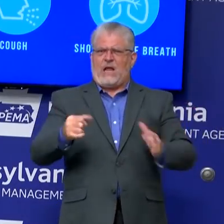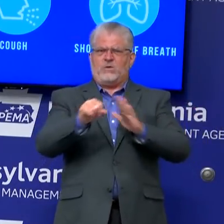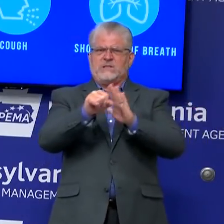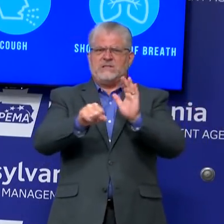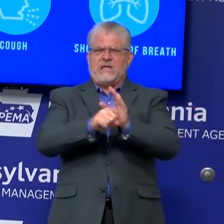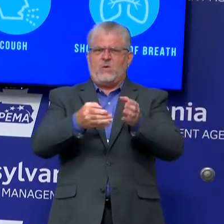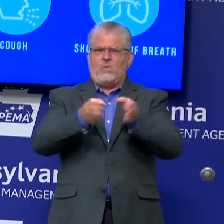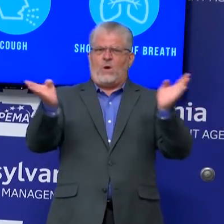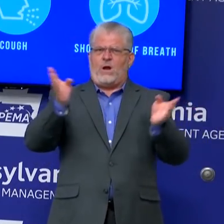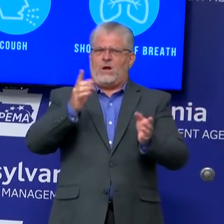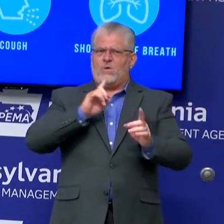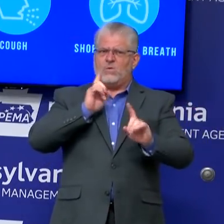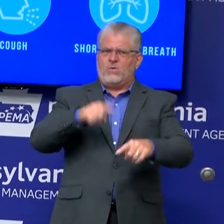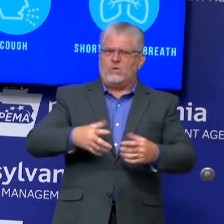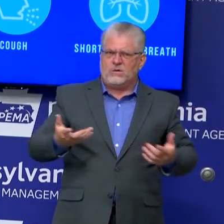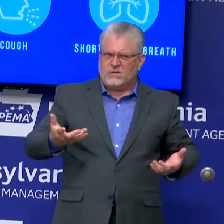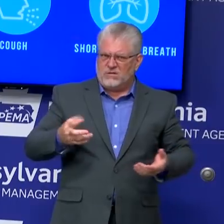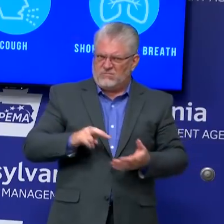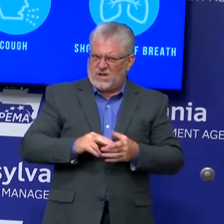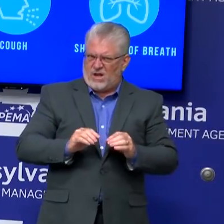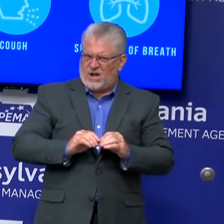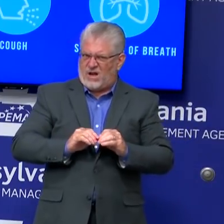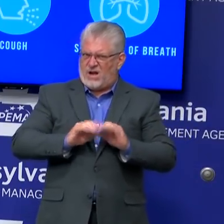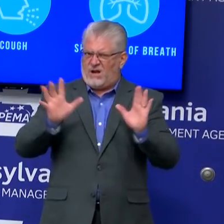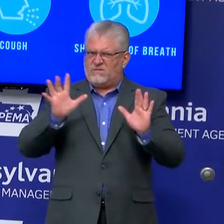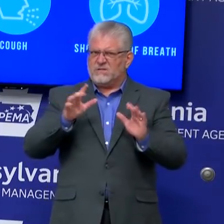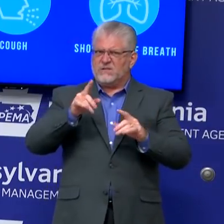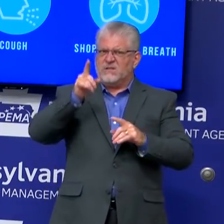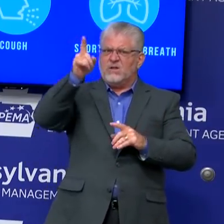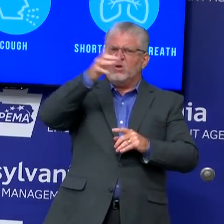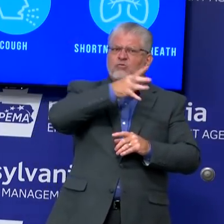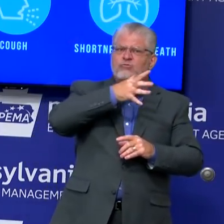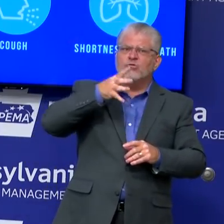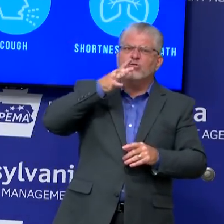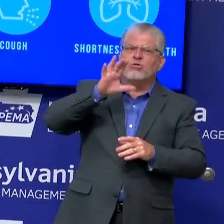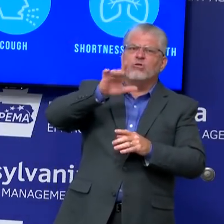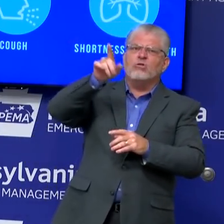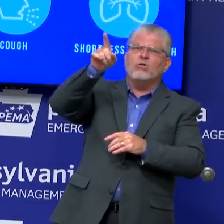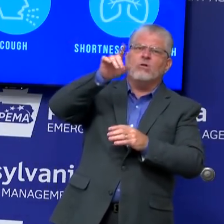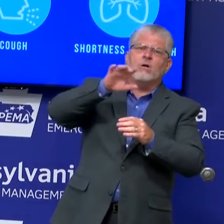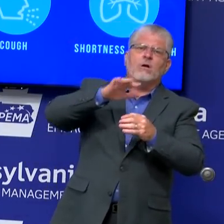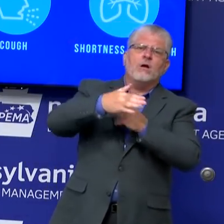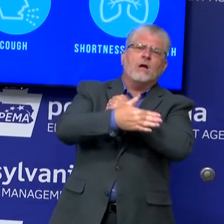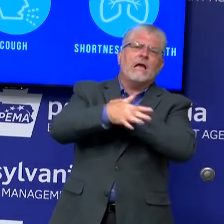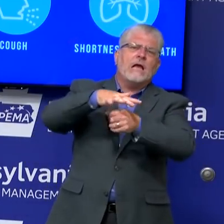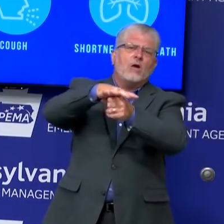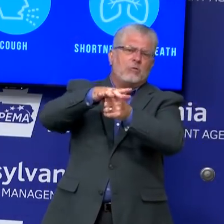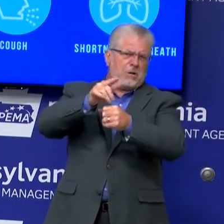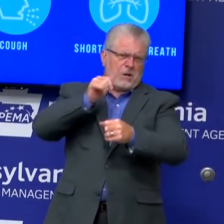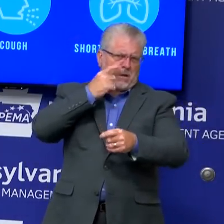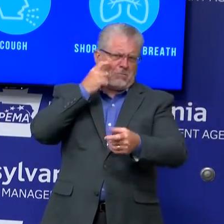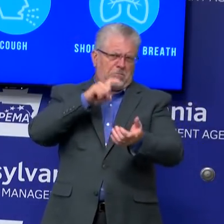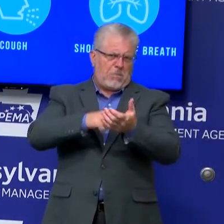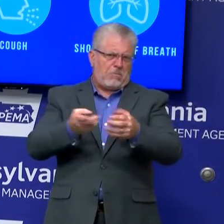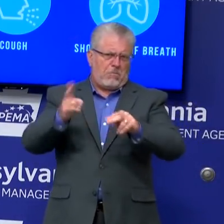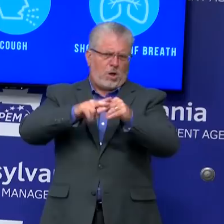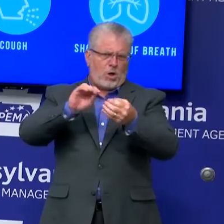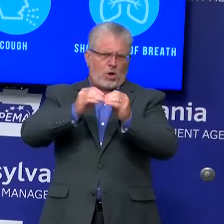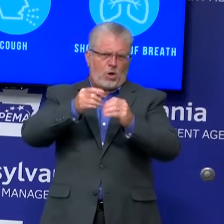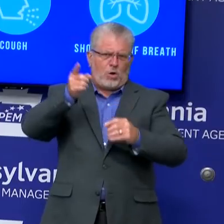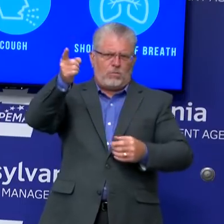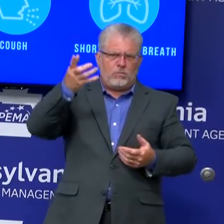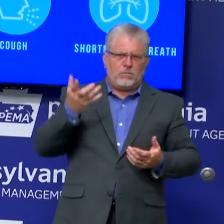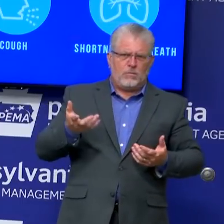cases? Obviously, the more rural counties are not seeing the same influx in cases. Why are those businesses being forced